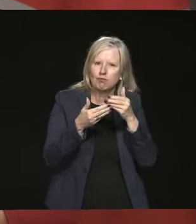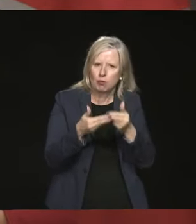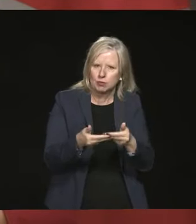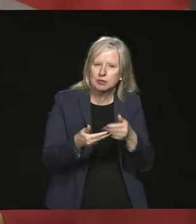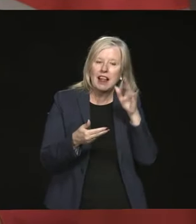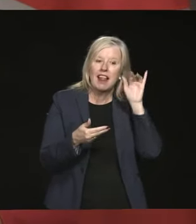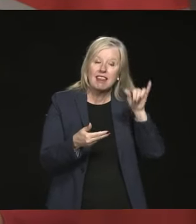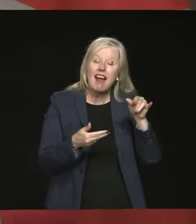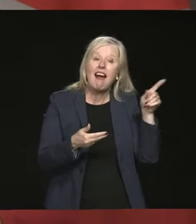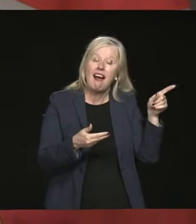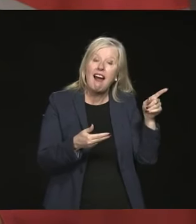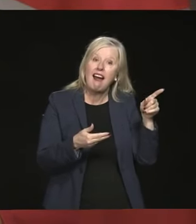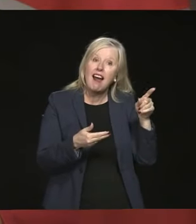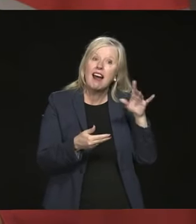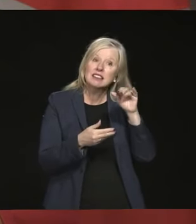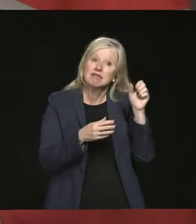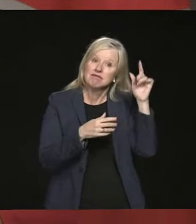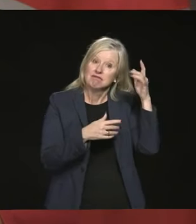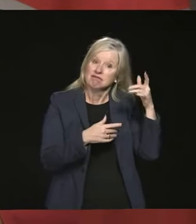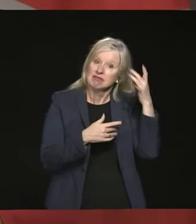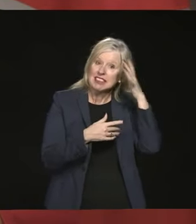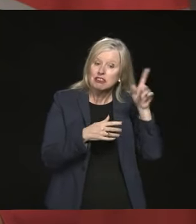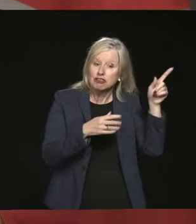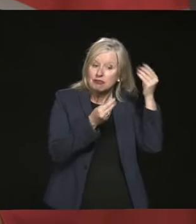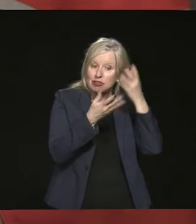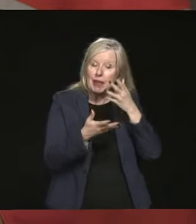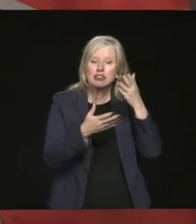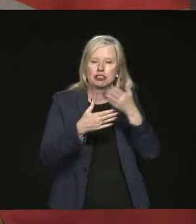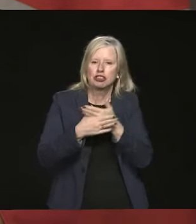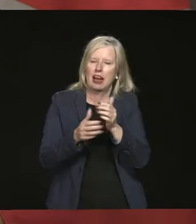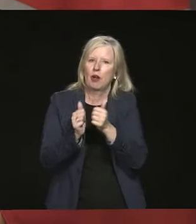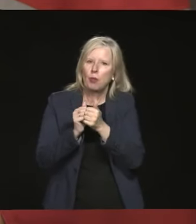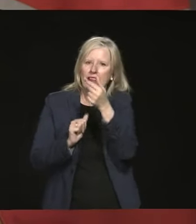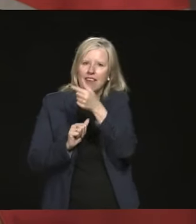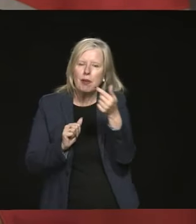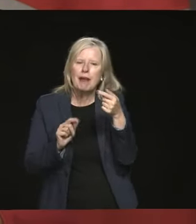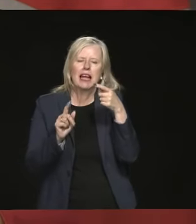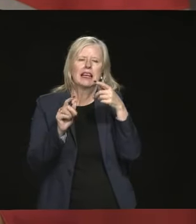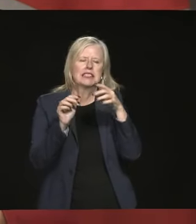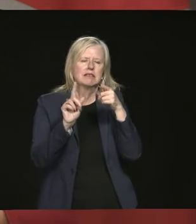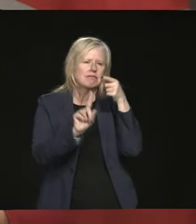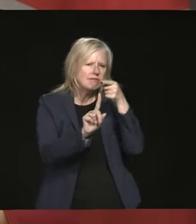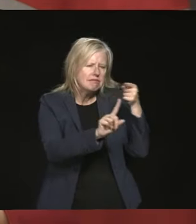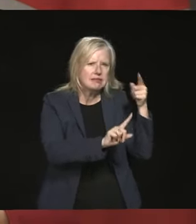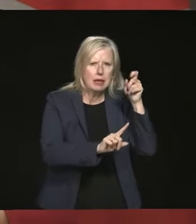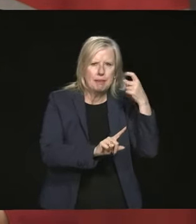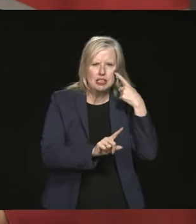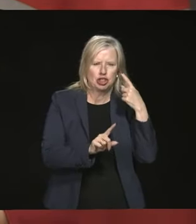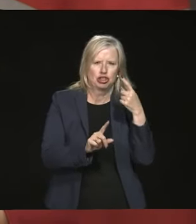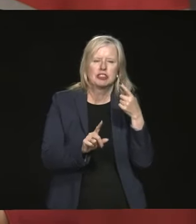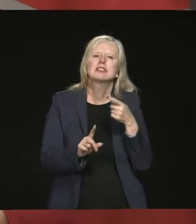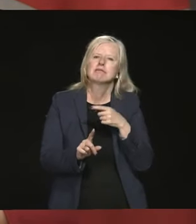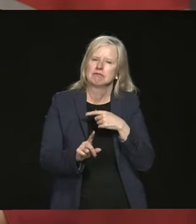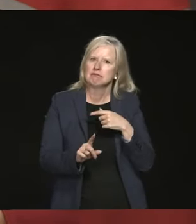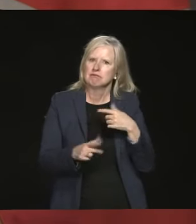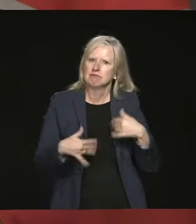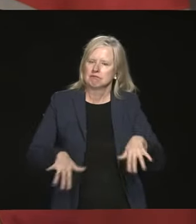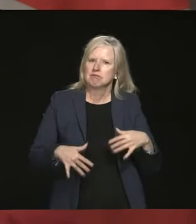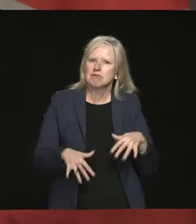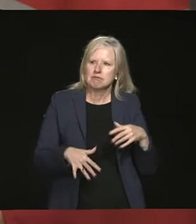shared with the government, with key ministers, and it absolutely has and continues